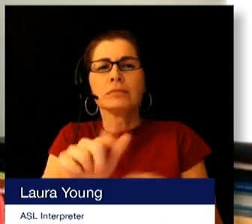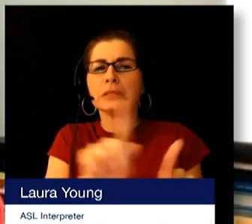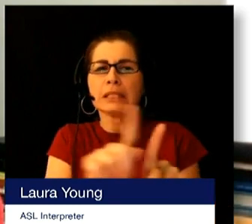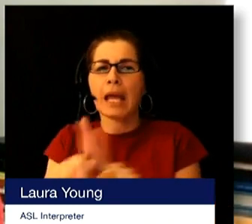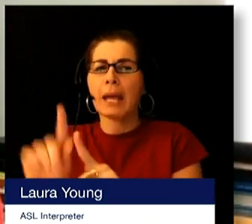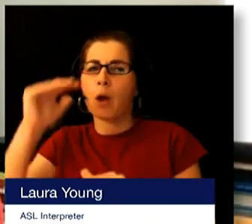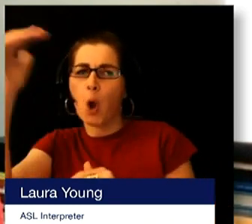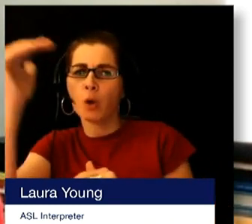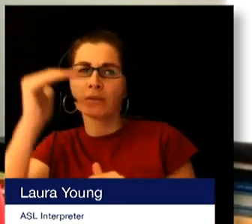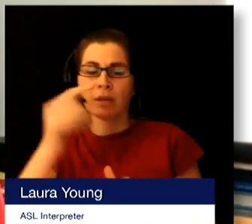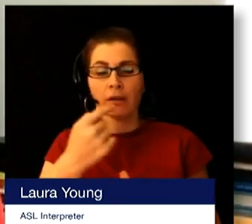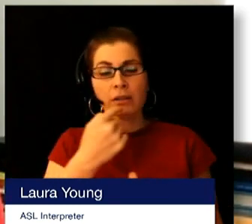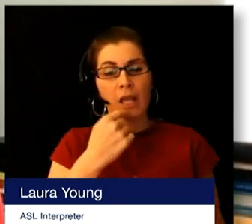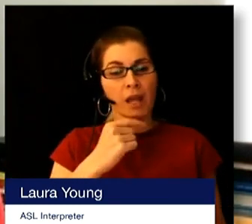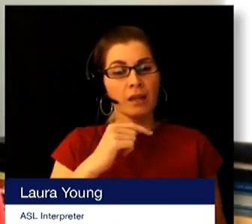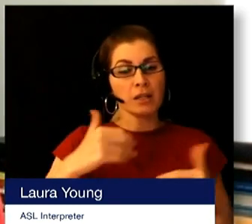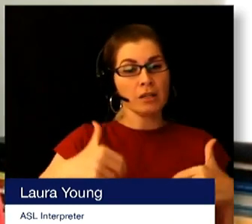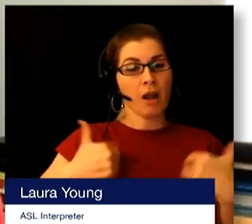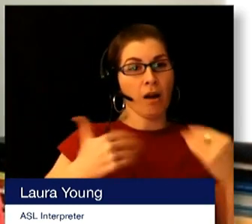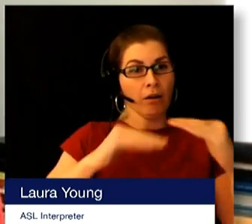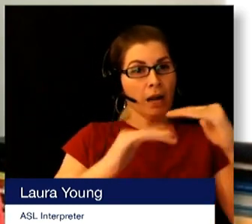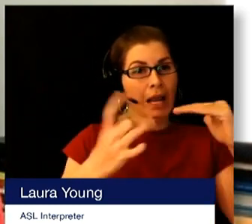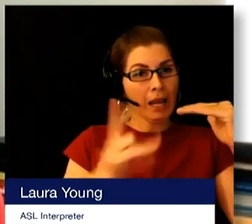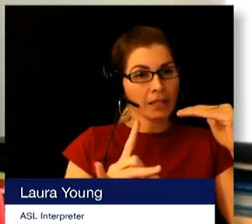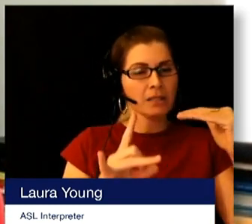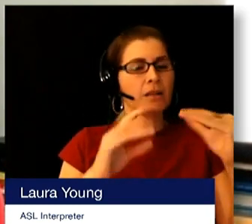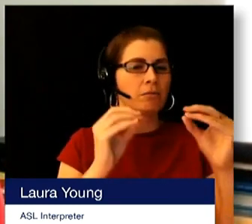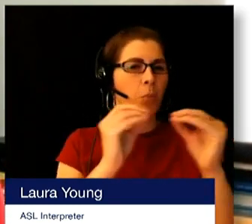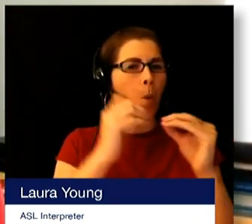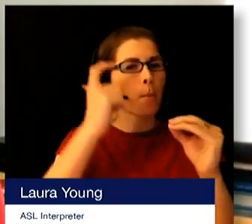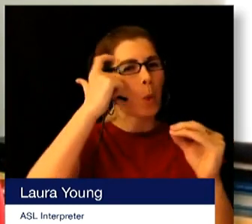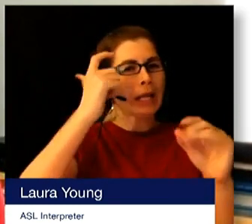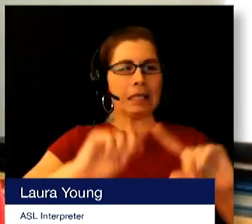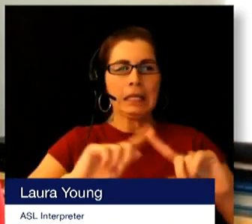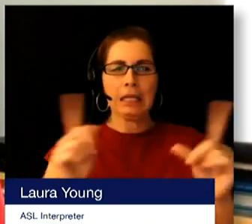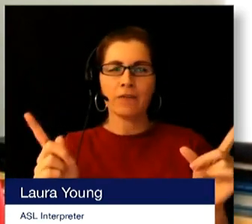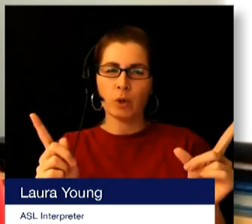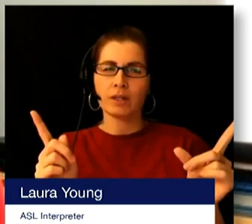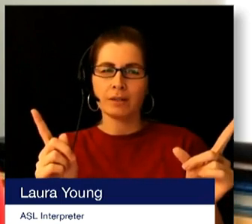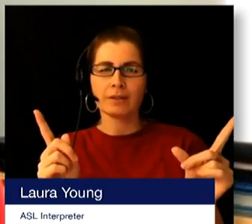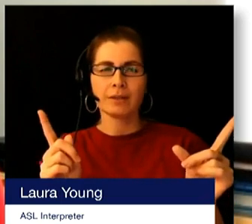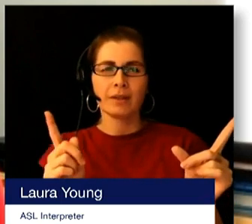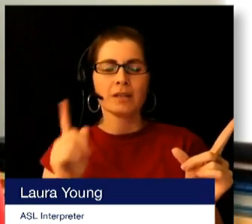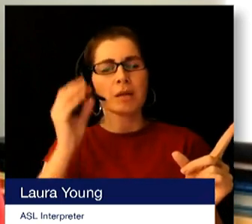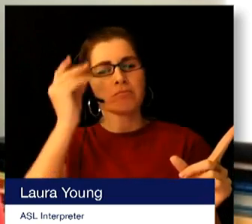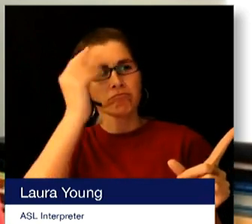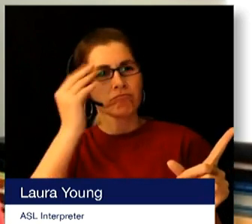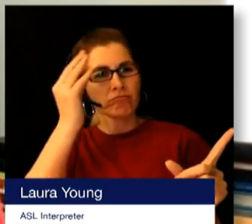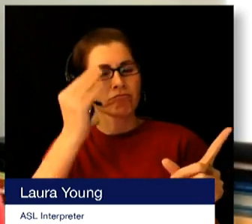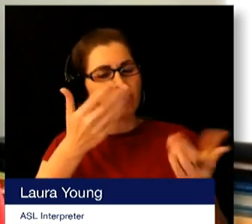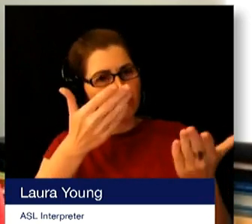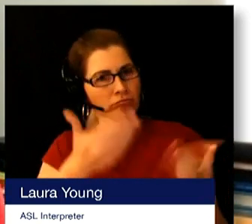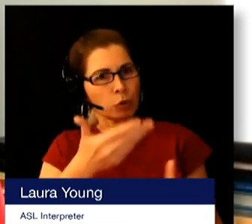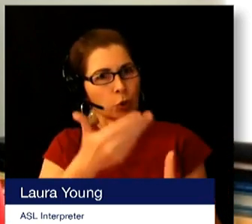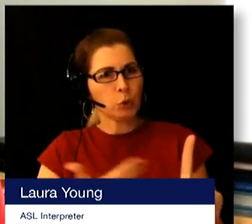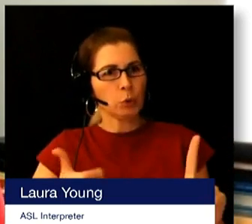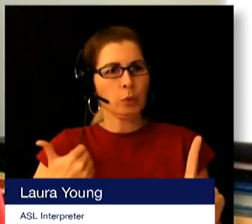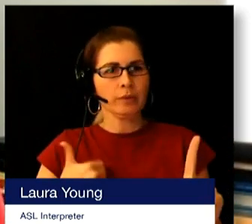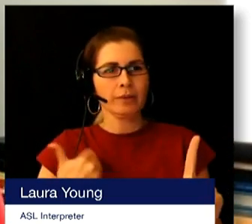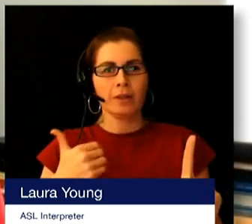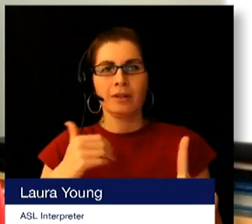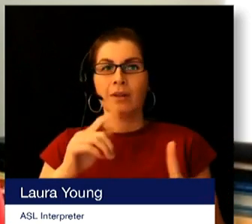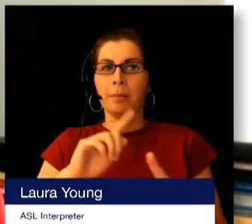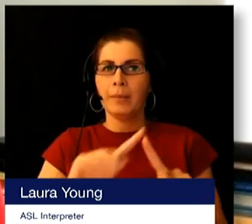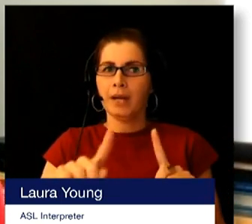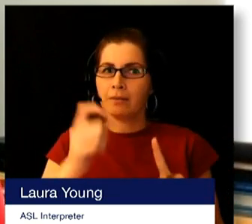structures of juveniles being different from adults, and that was the basis for really just taking their youth into consideration. But what I found